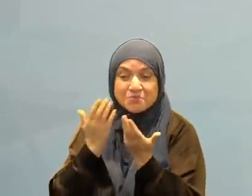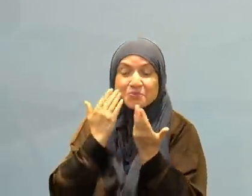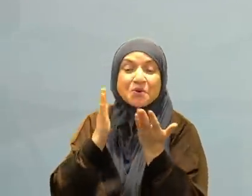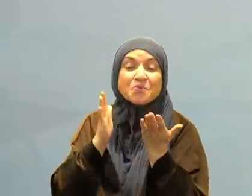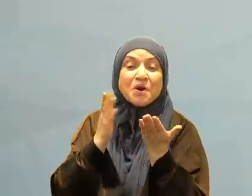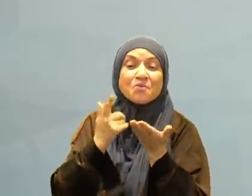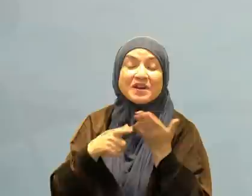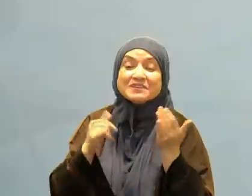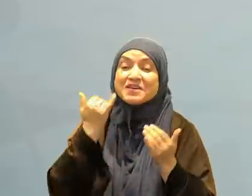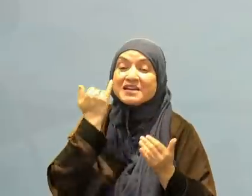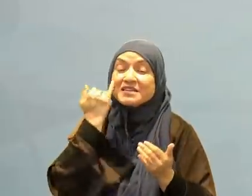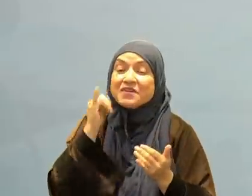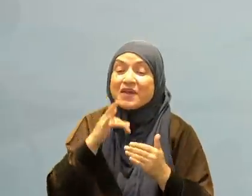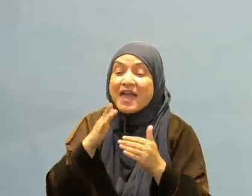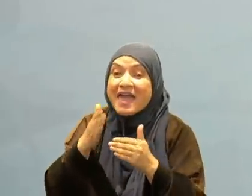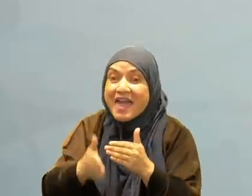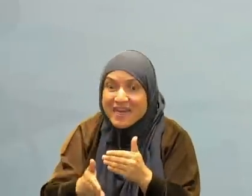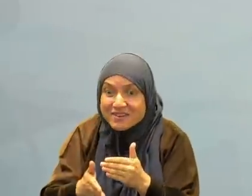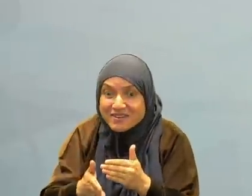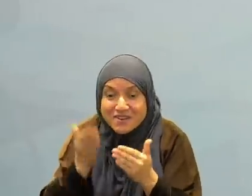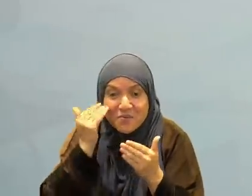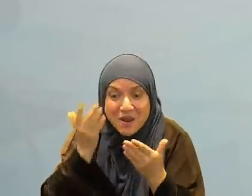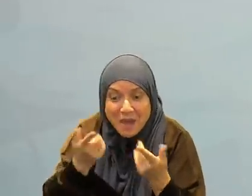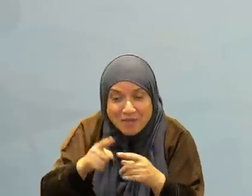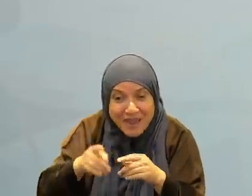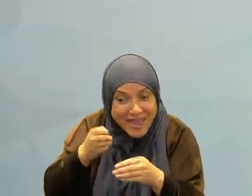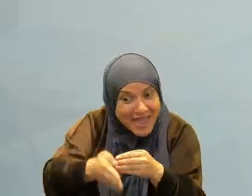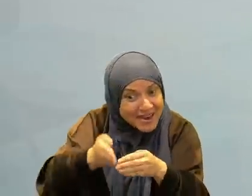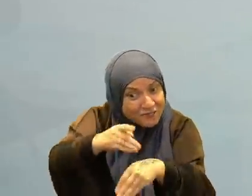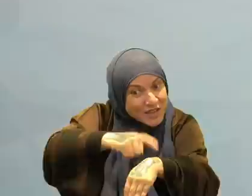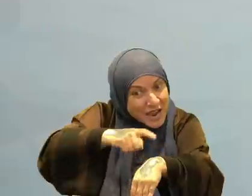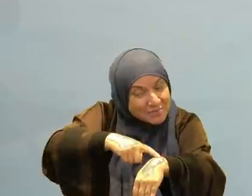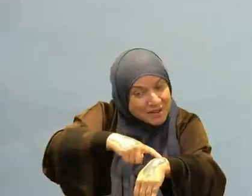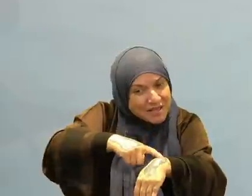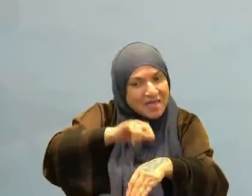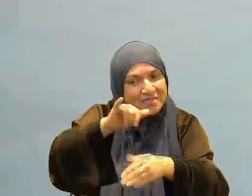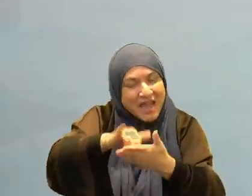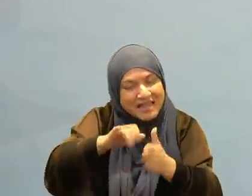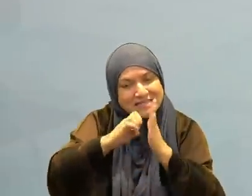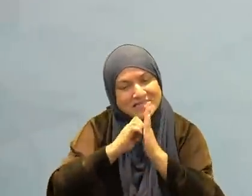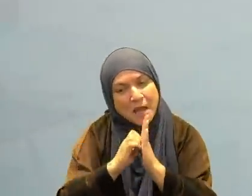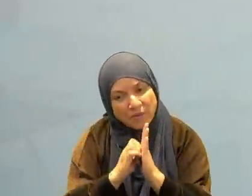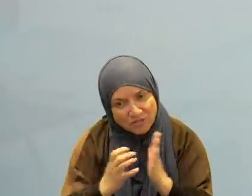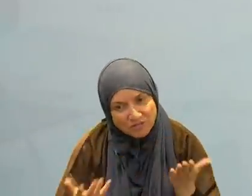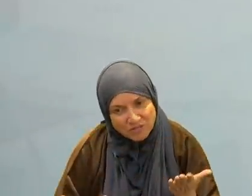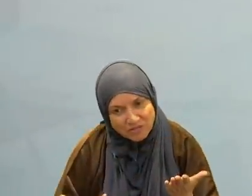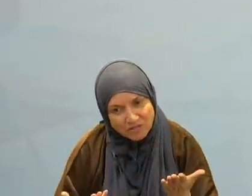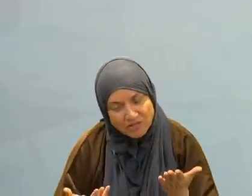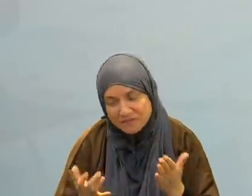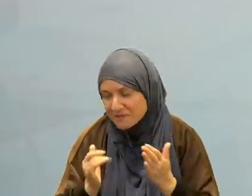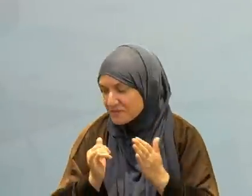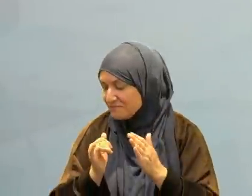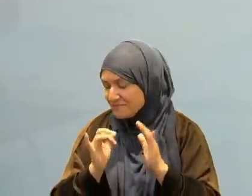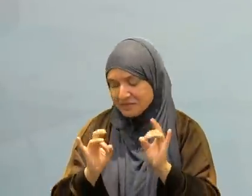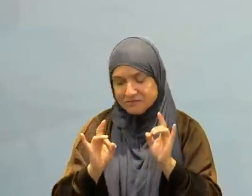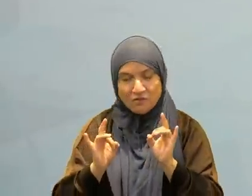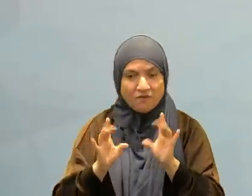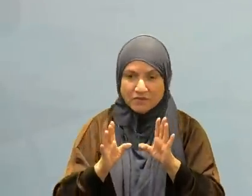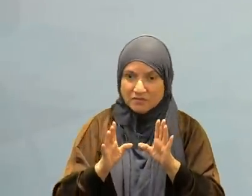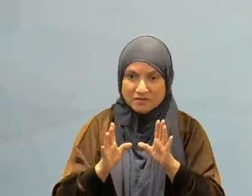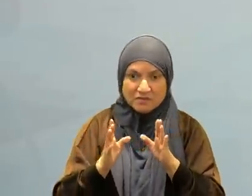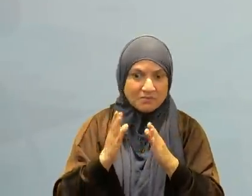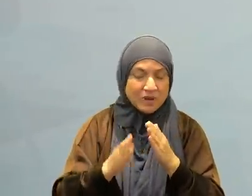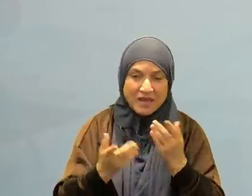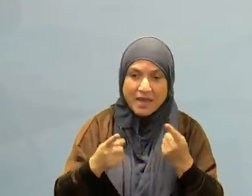we are supposed to say something about. And yes, at this moment, subhanAllah, speaking in and of itself